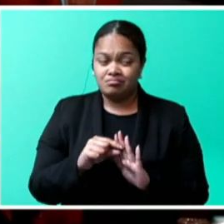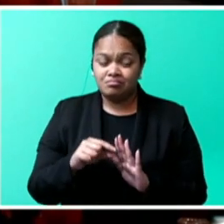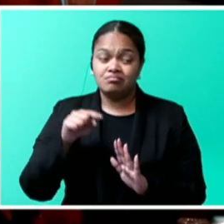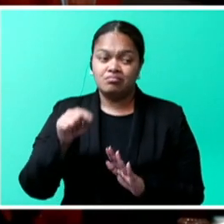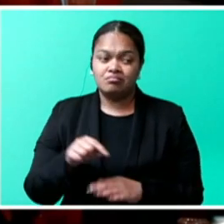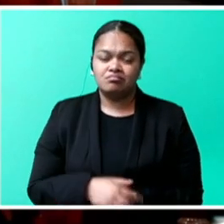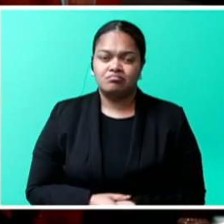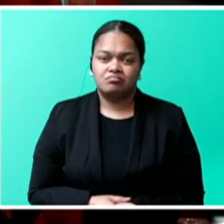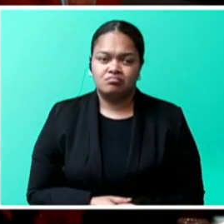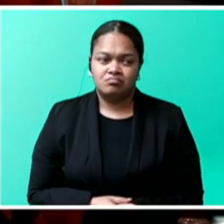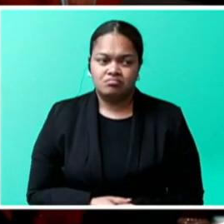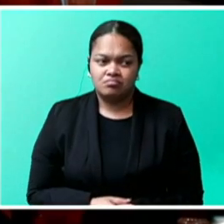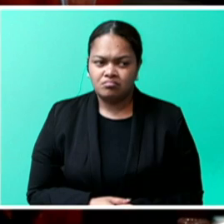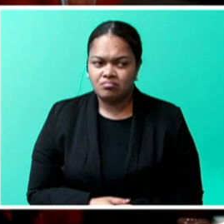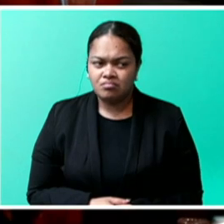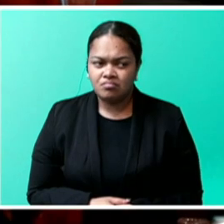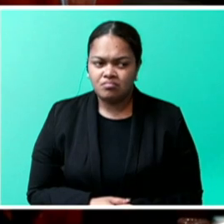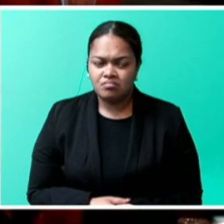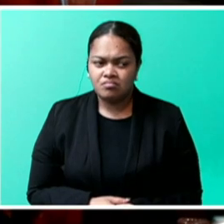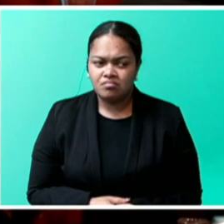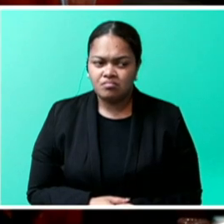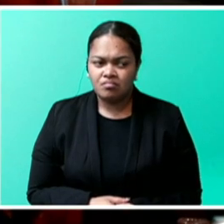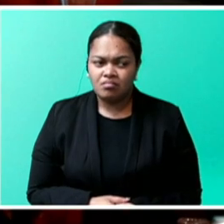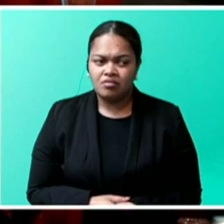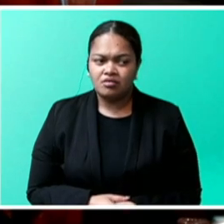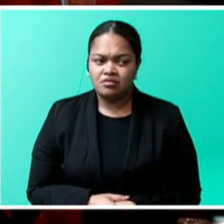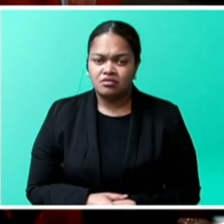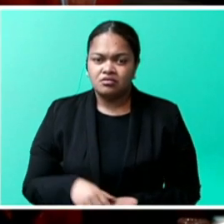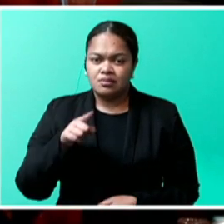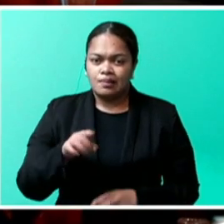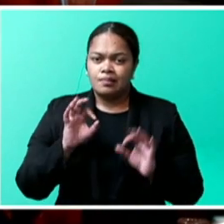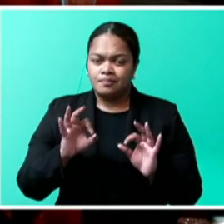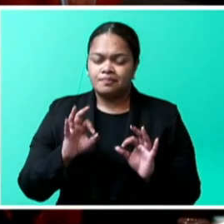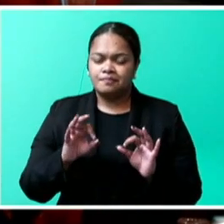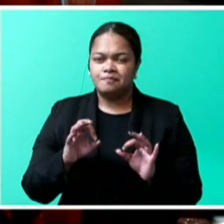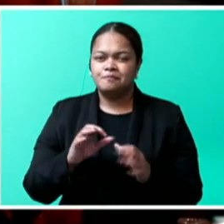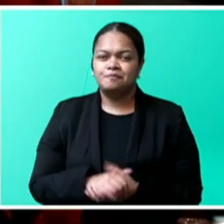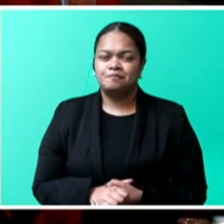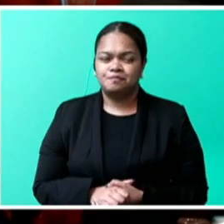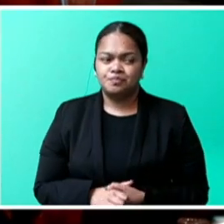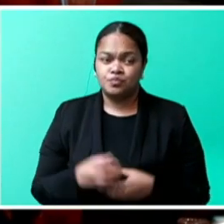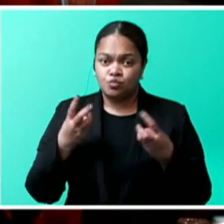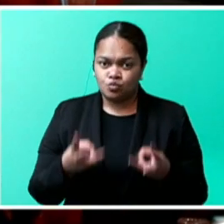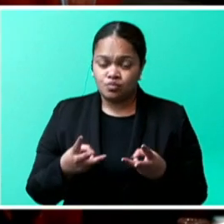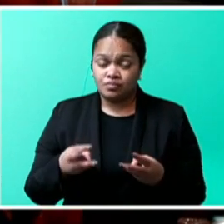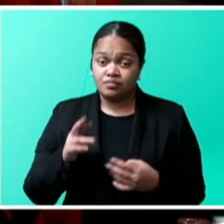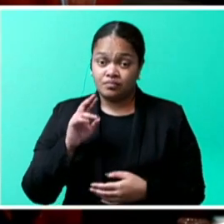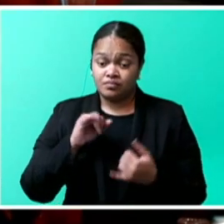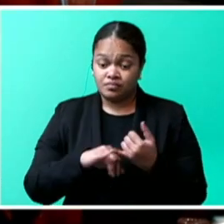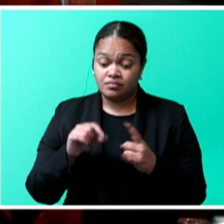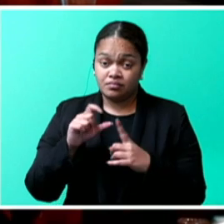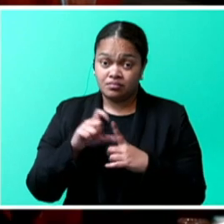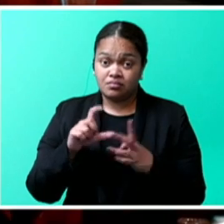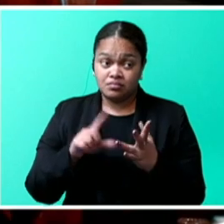discussions held on the trade floor carried significant commercial weight. SPDO